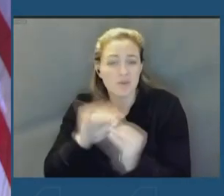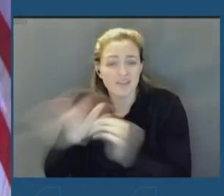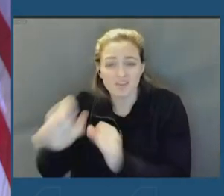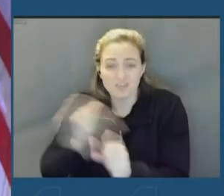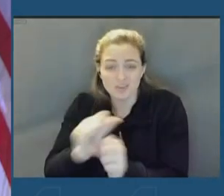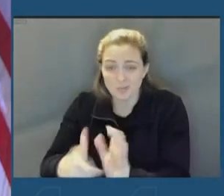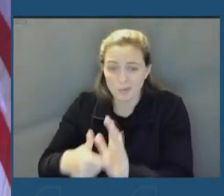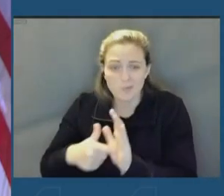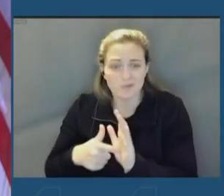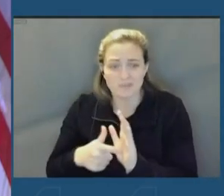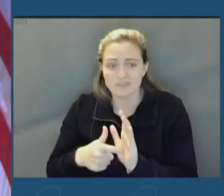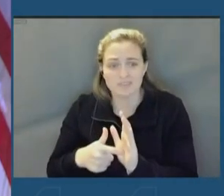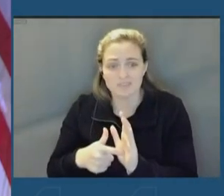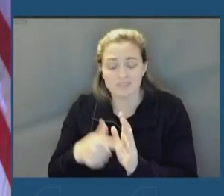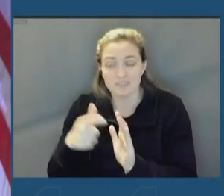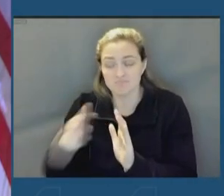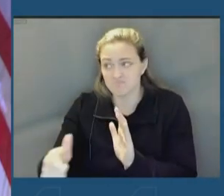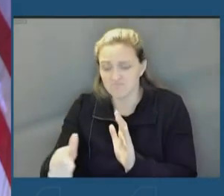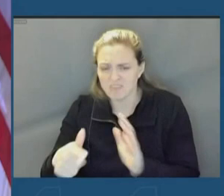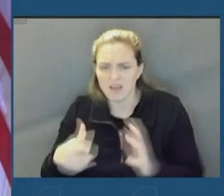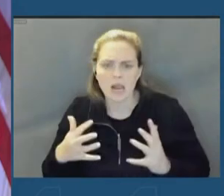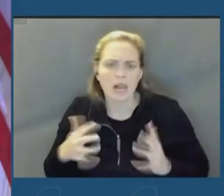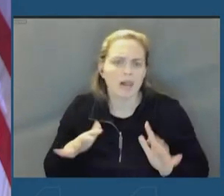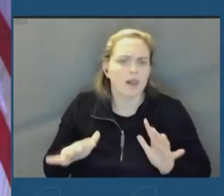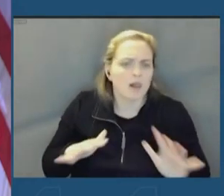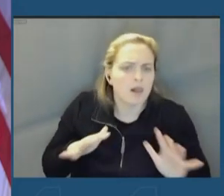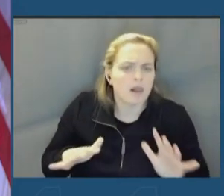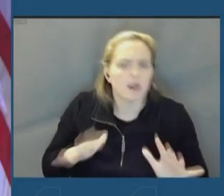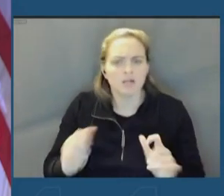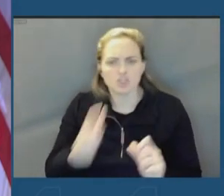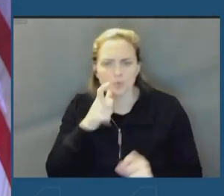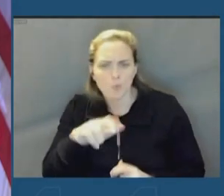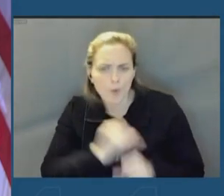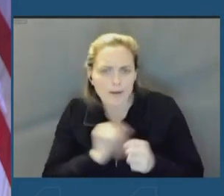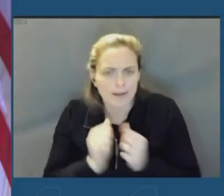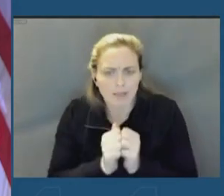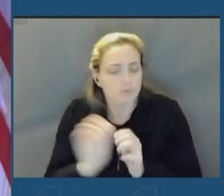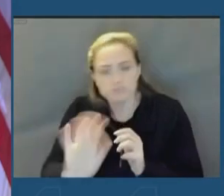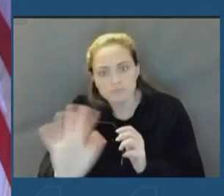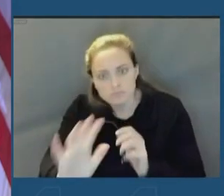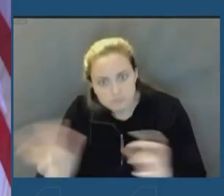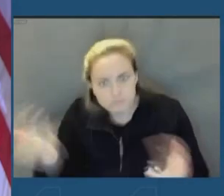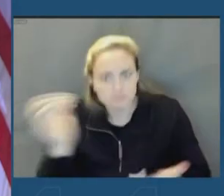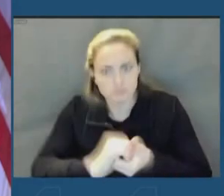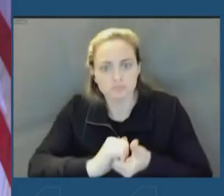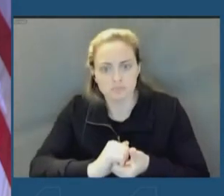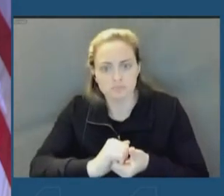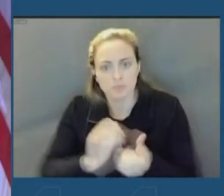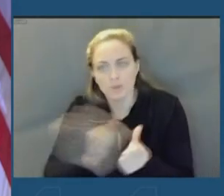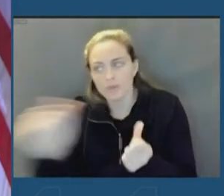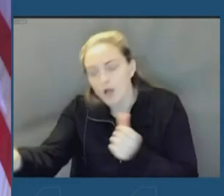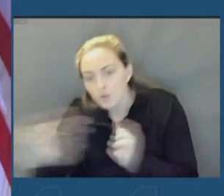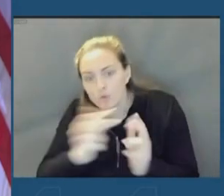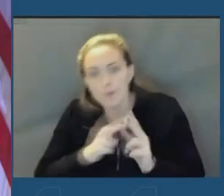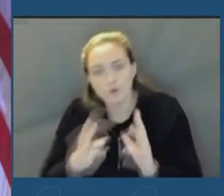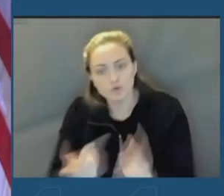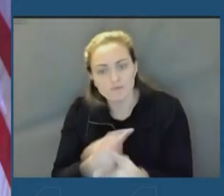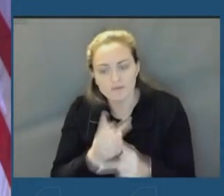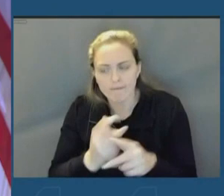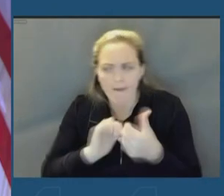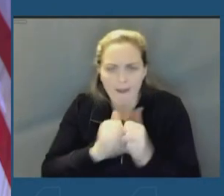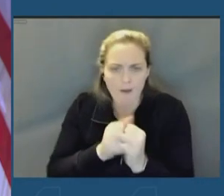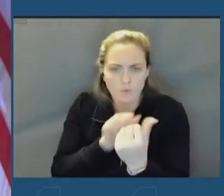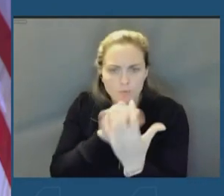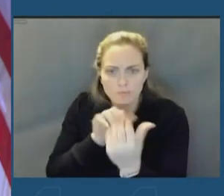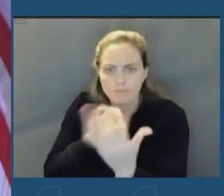they did not hesitate to work together and with other partners to figure out how to